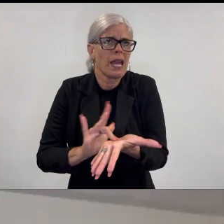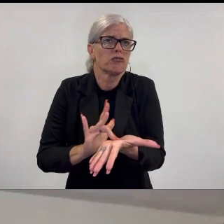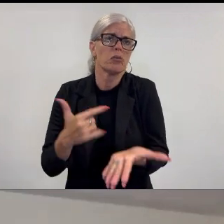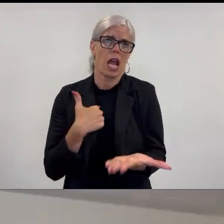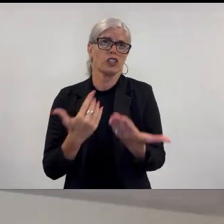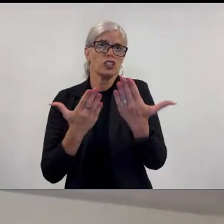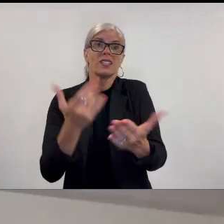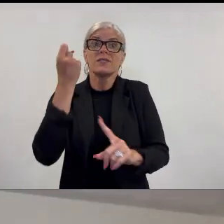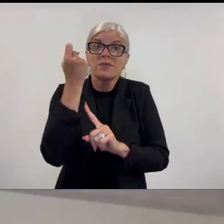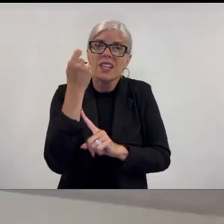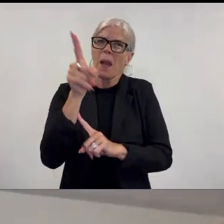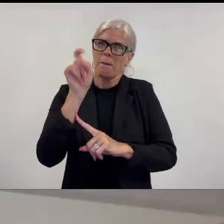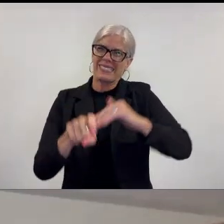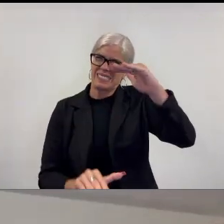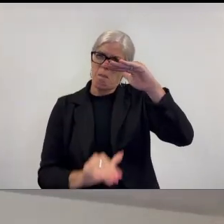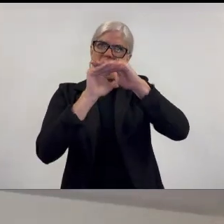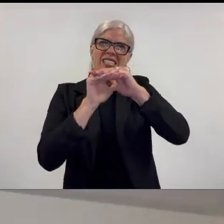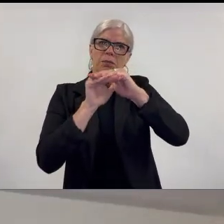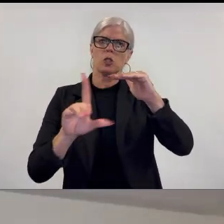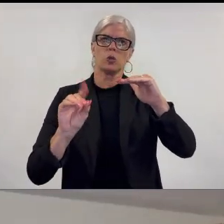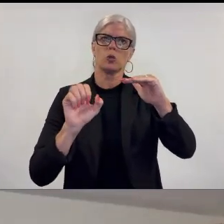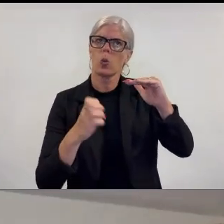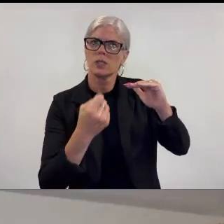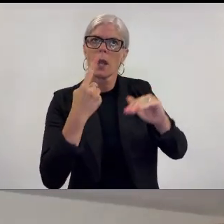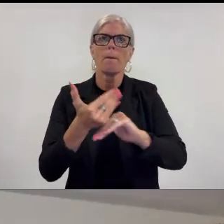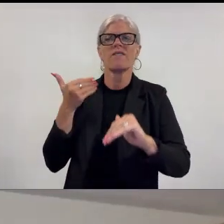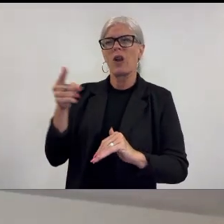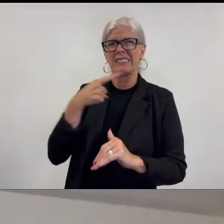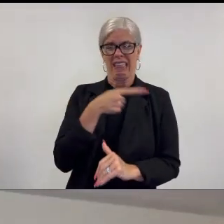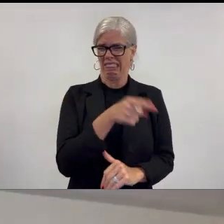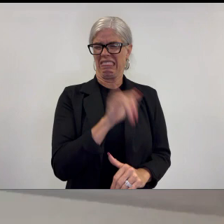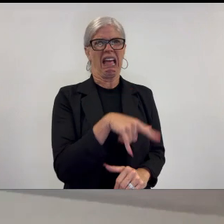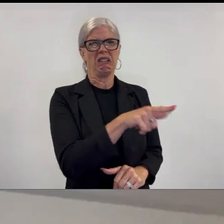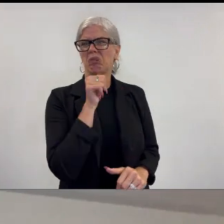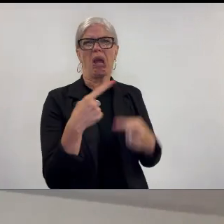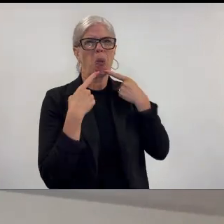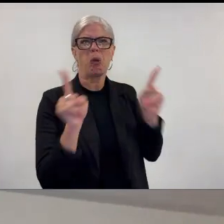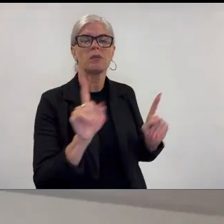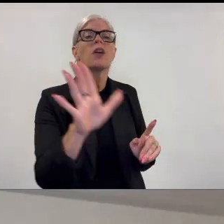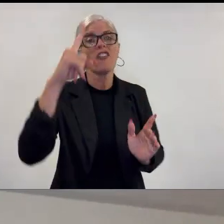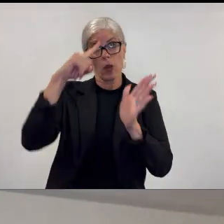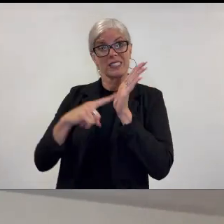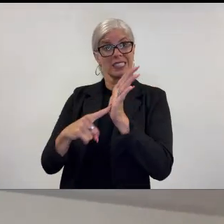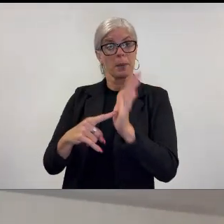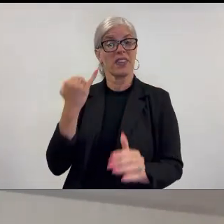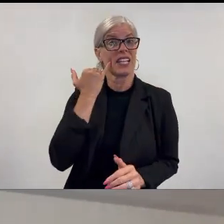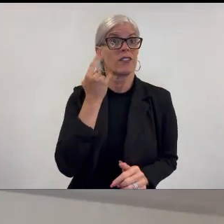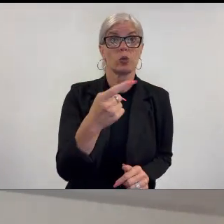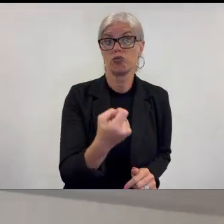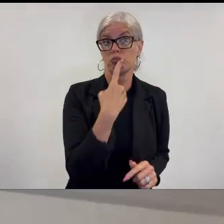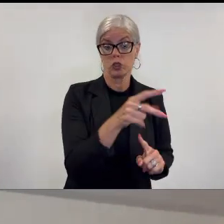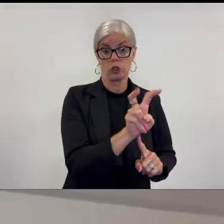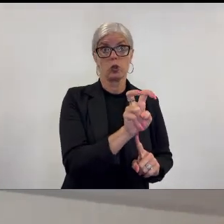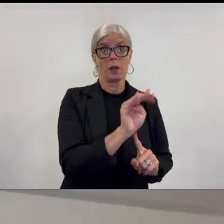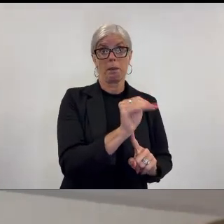one dose before you say that it doesn't work. So 200 at nighttime of Lyrica, which is the pregabalin, is not the maximum FDA approved dose.